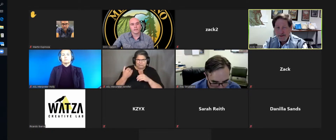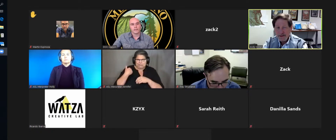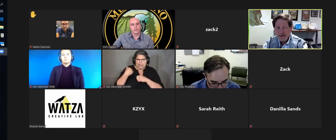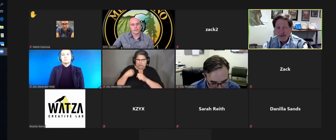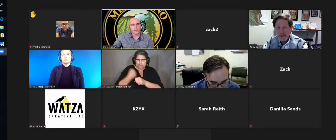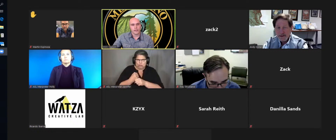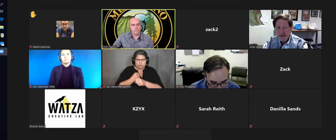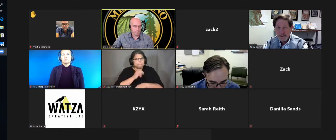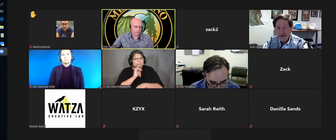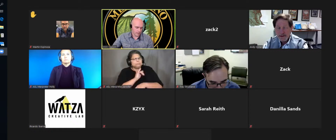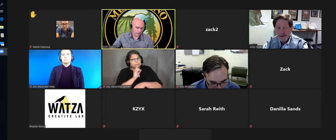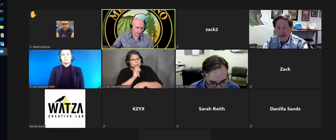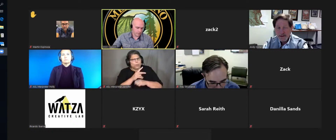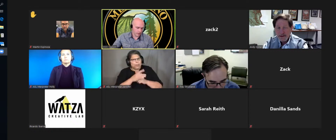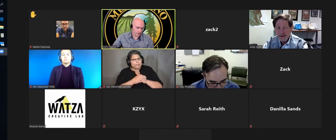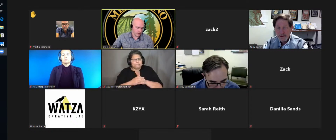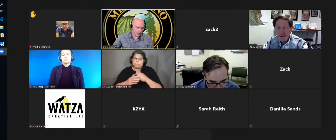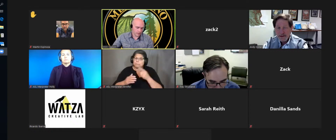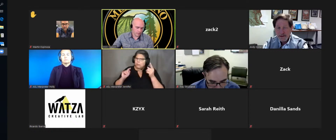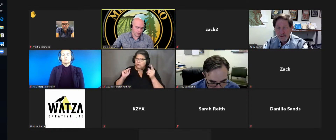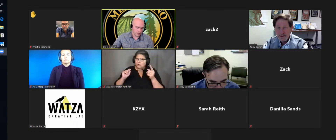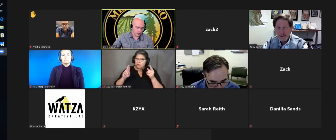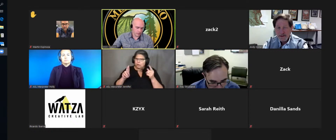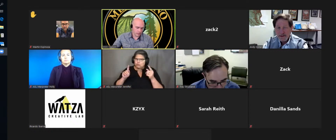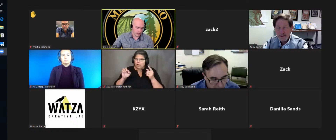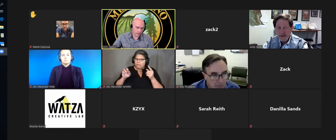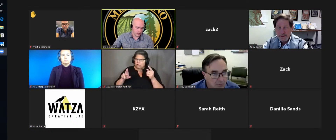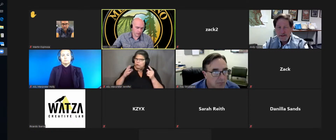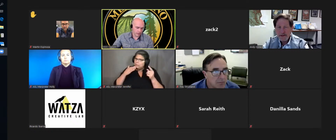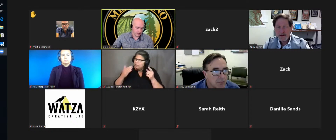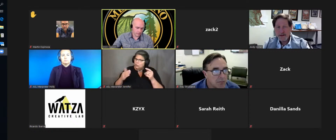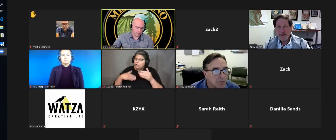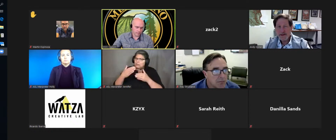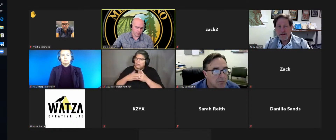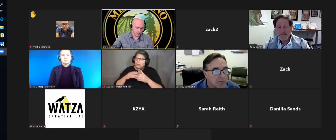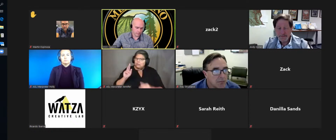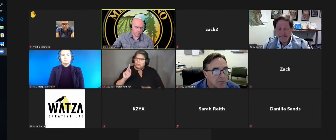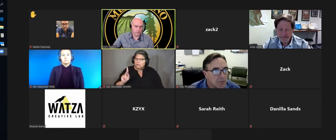Okay. Okay, thank you. Next up is going to be KZYX.